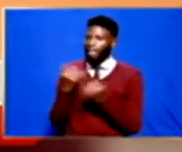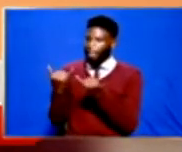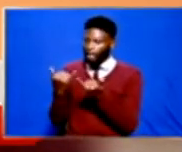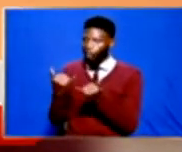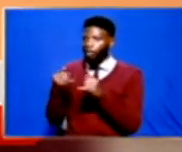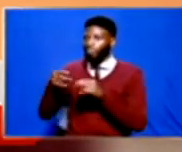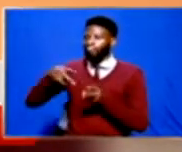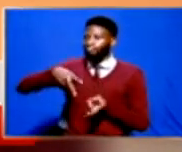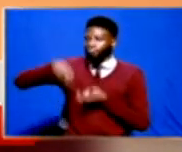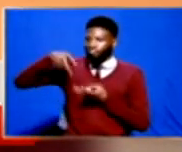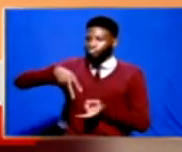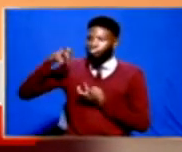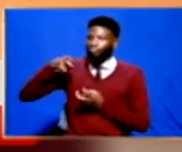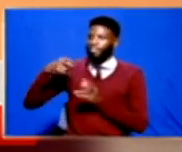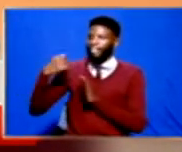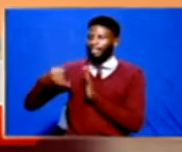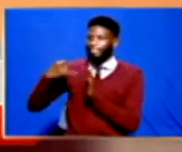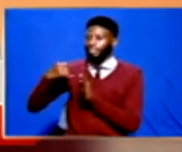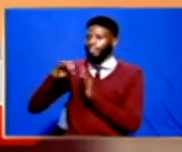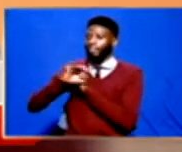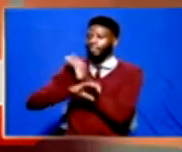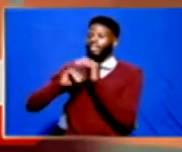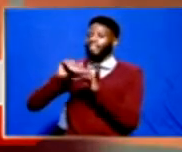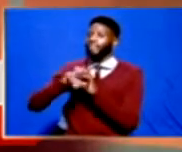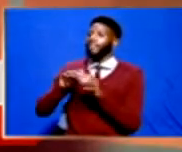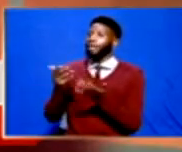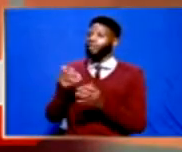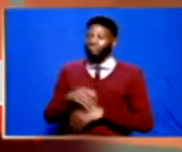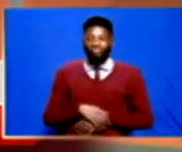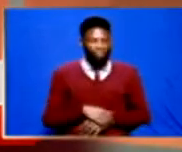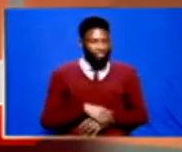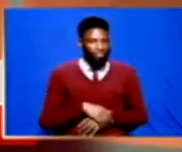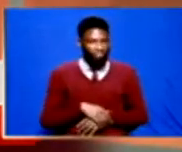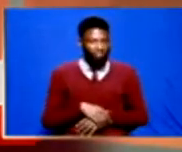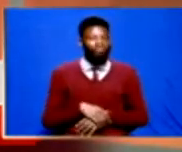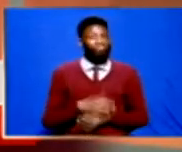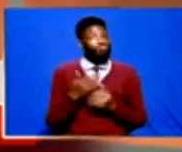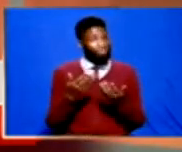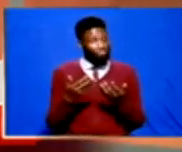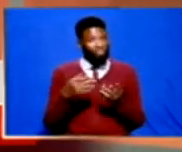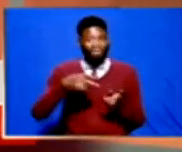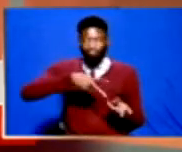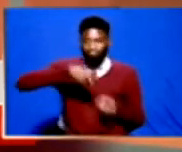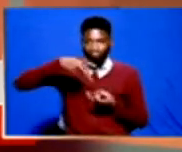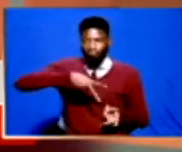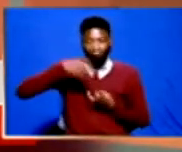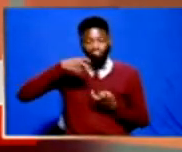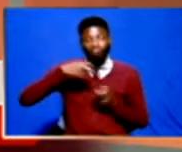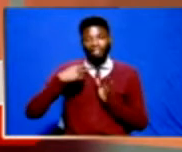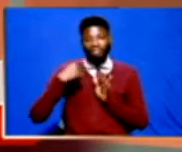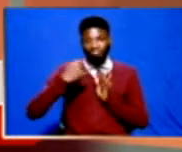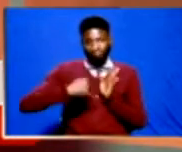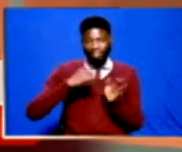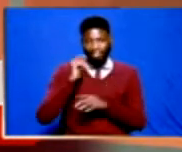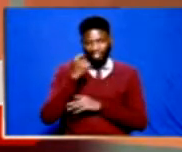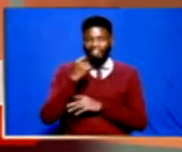country. Mm-hmm. Well, the extractive industry in Kenya is one that's been there for quite a while. Mm-hmm.